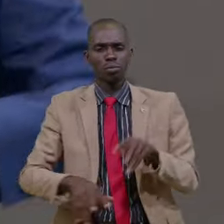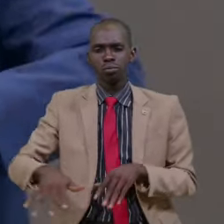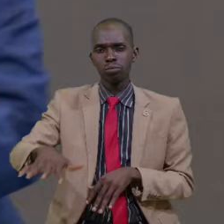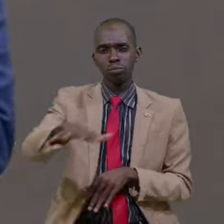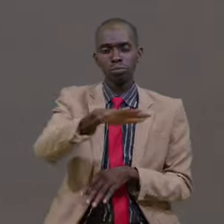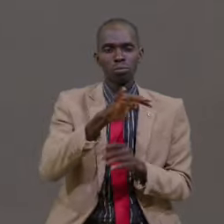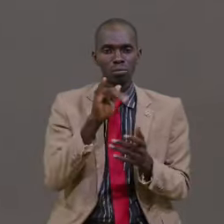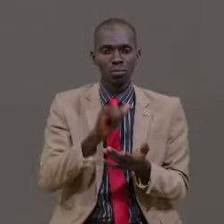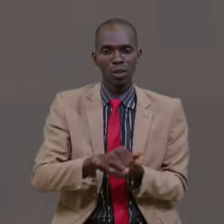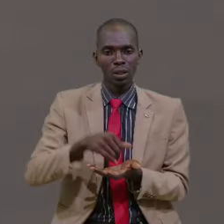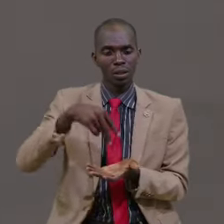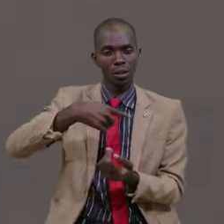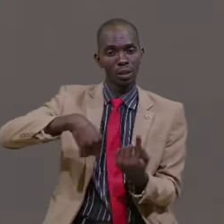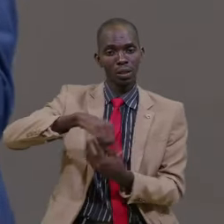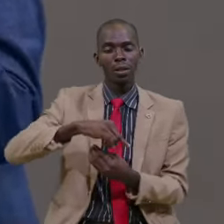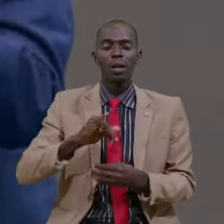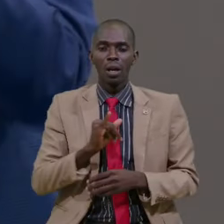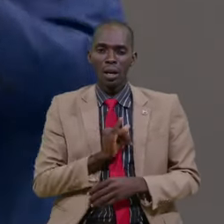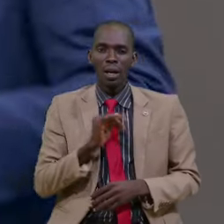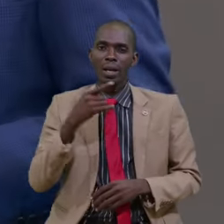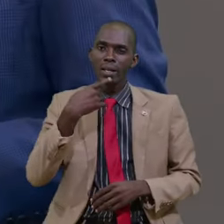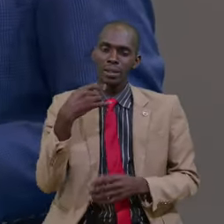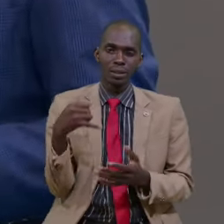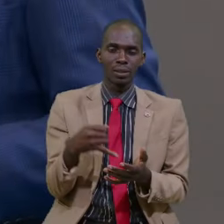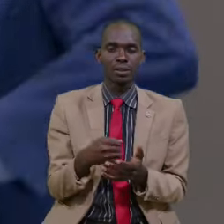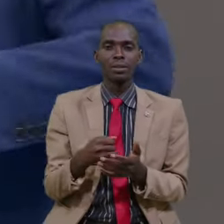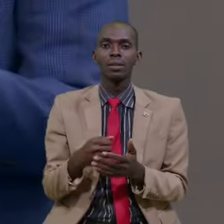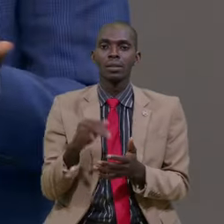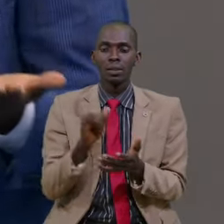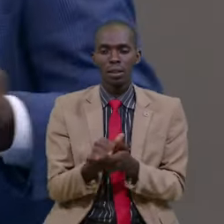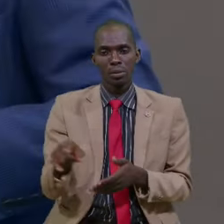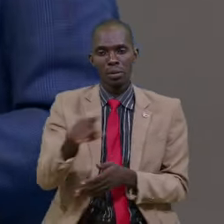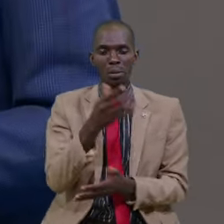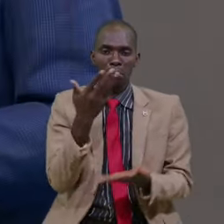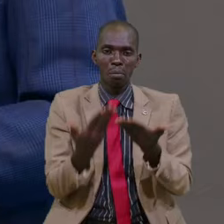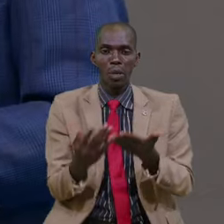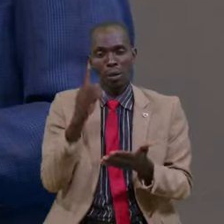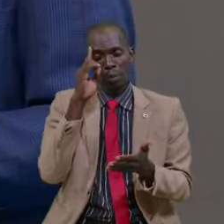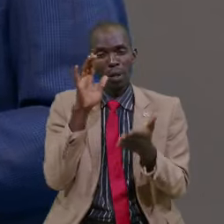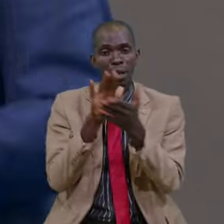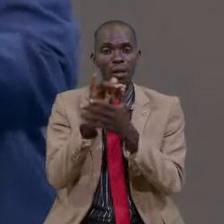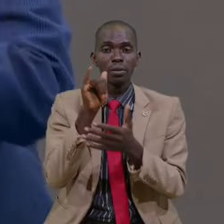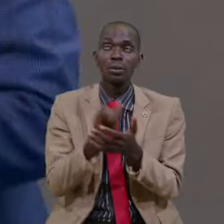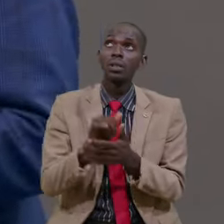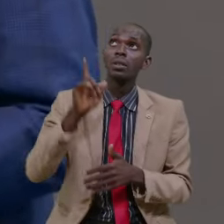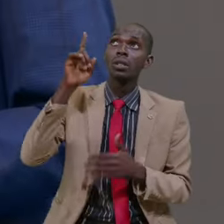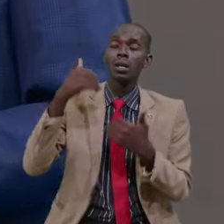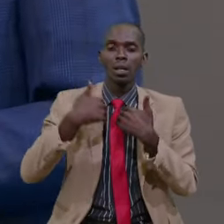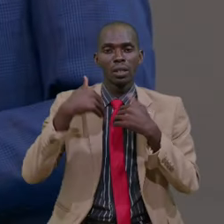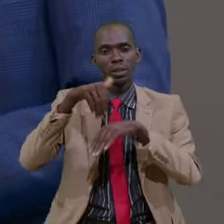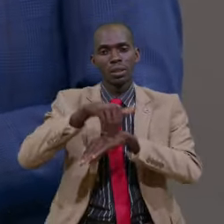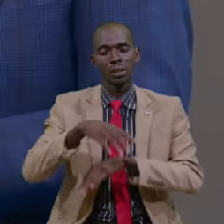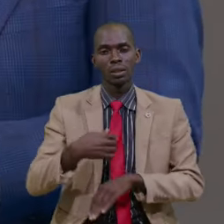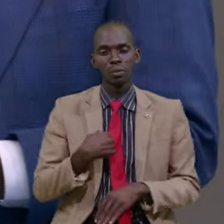by, I said it that they may believe that thou hast sent me. Verse